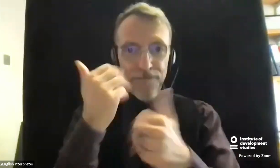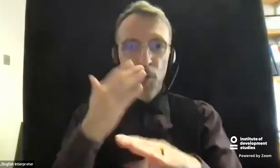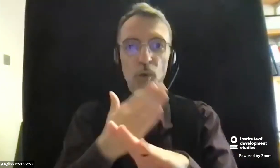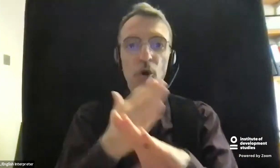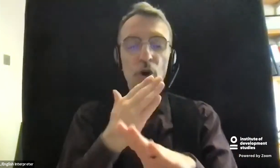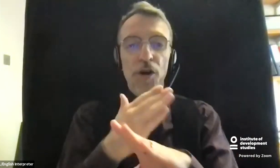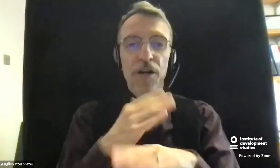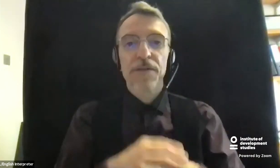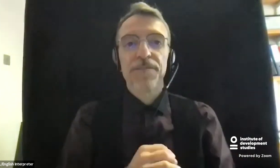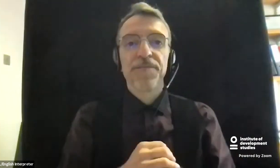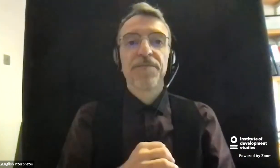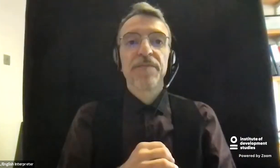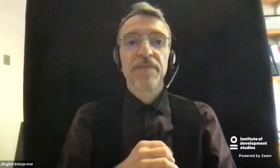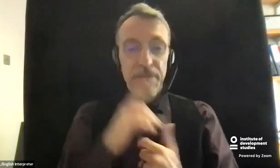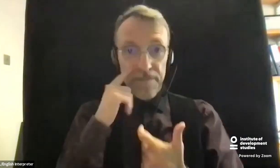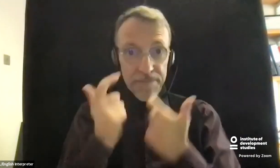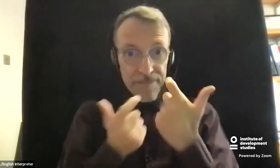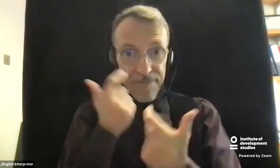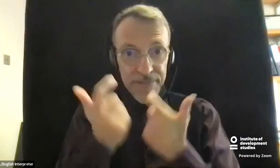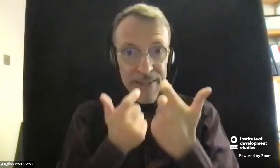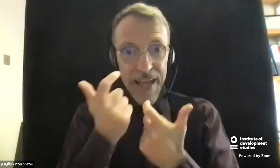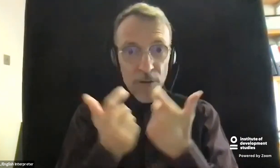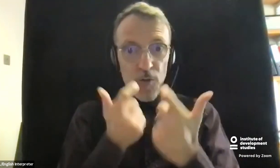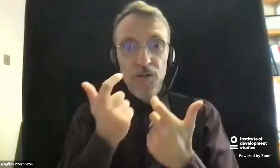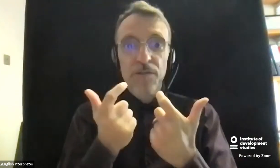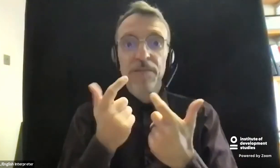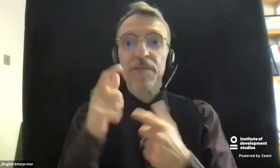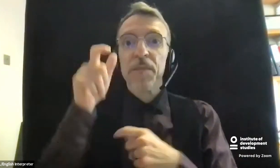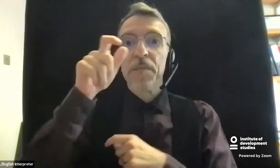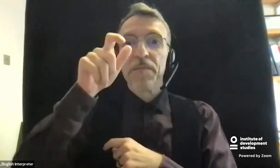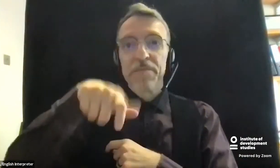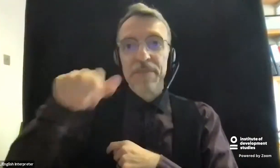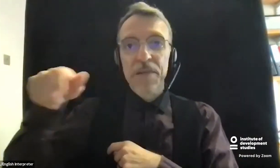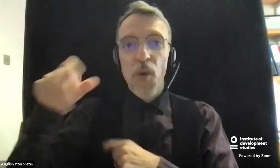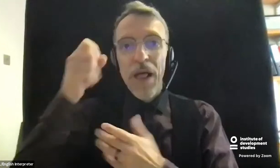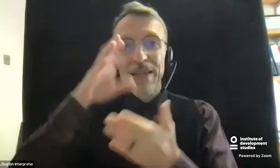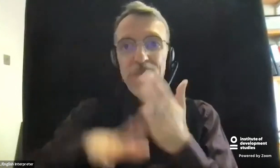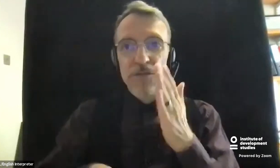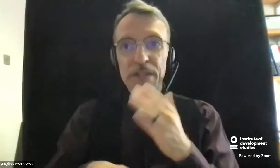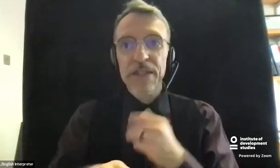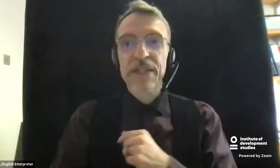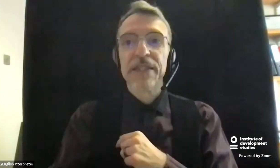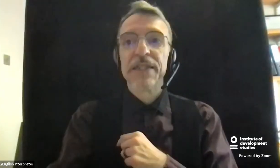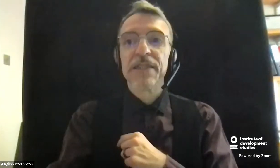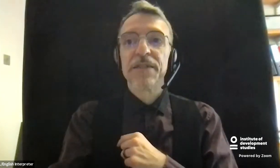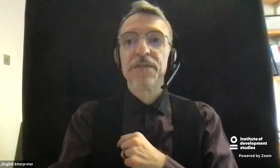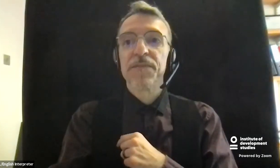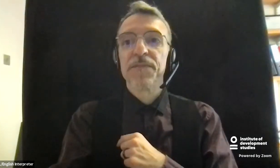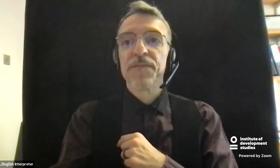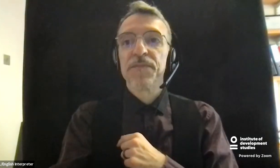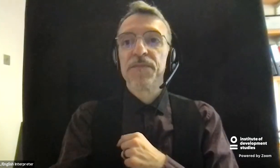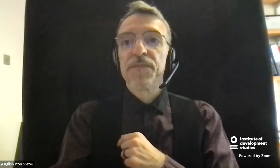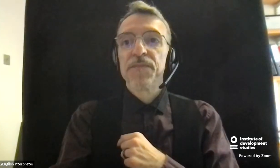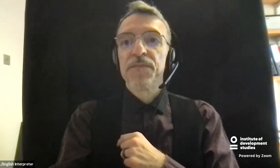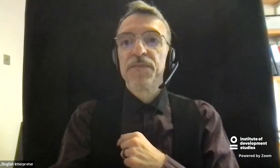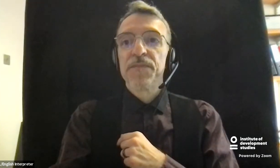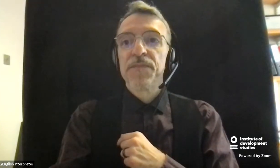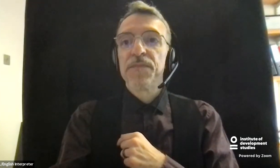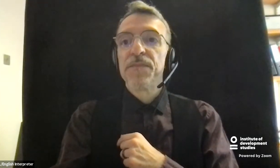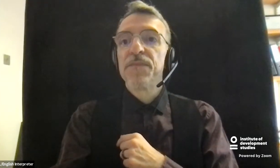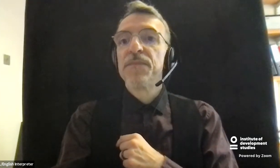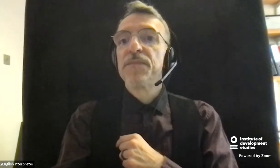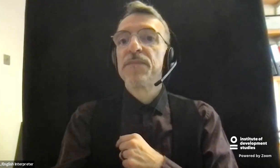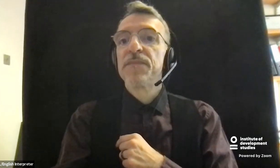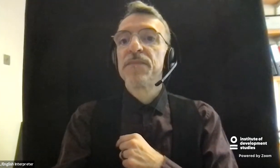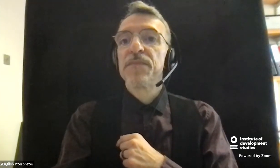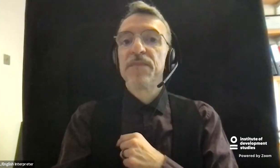into finding out people's actual experiences across a multitude of different